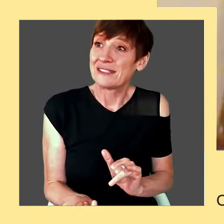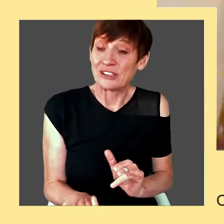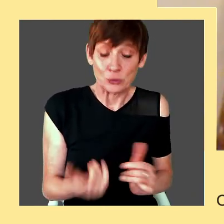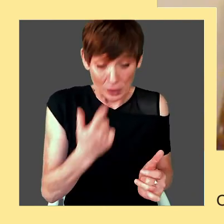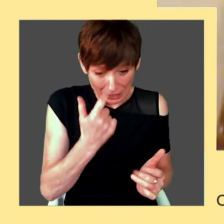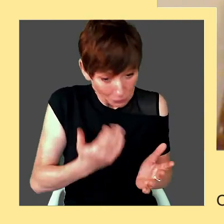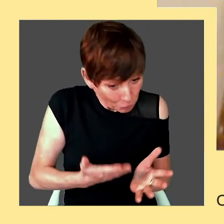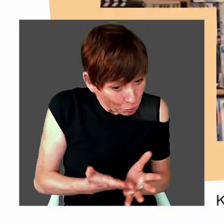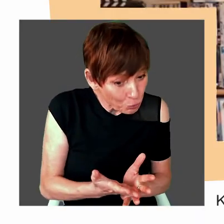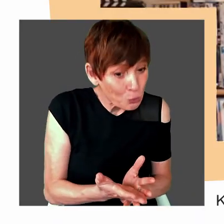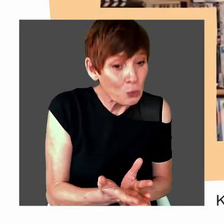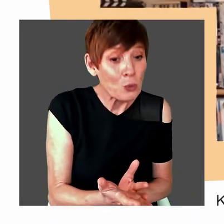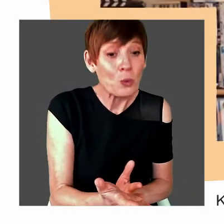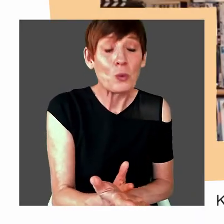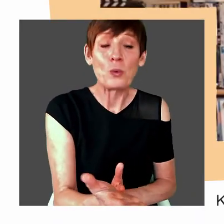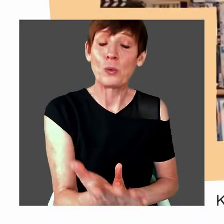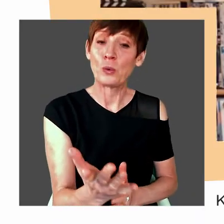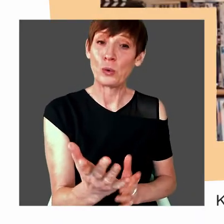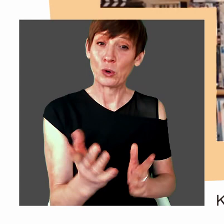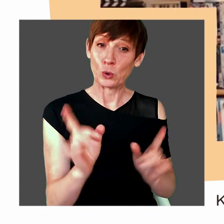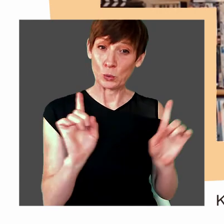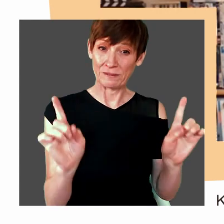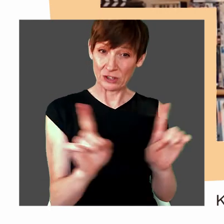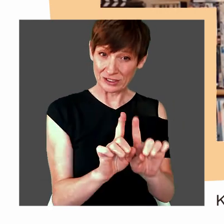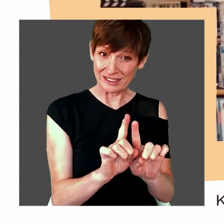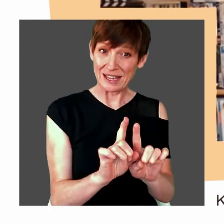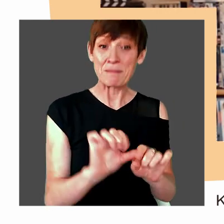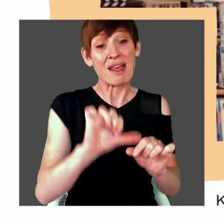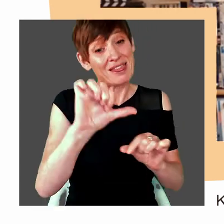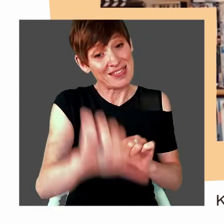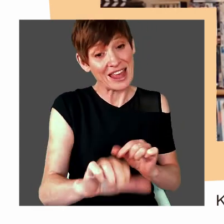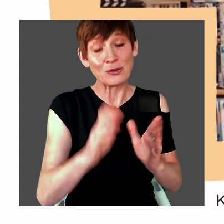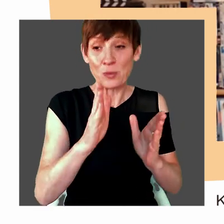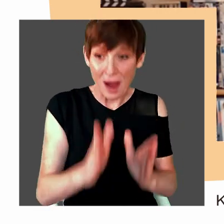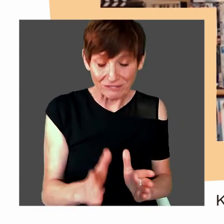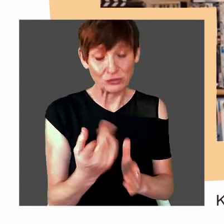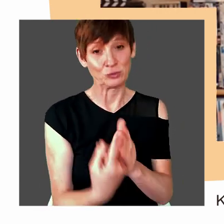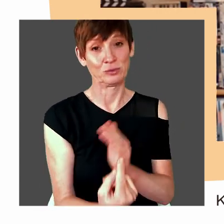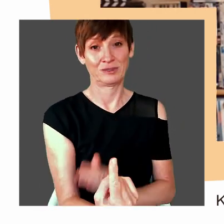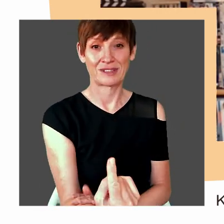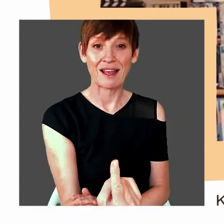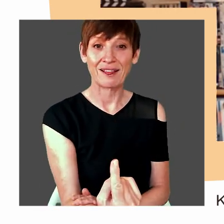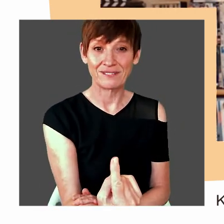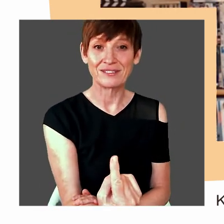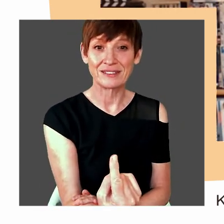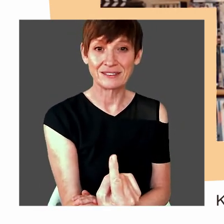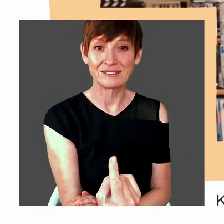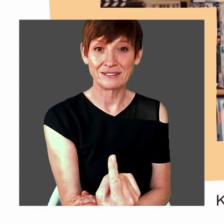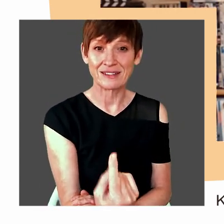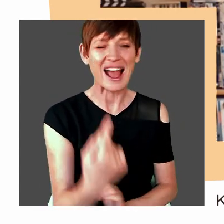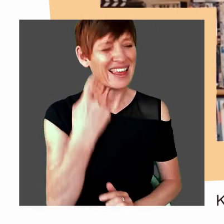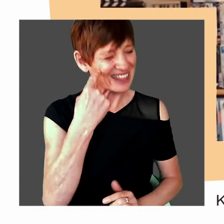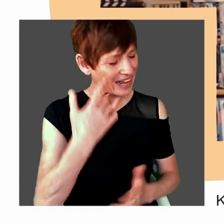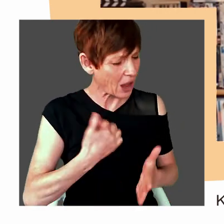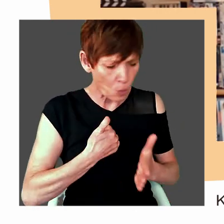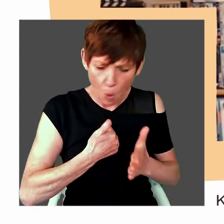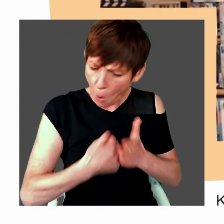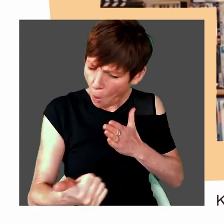university, and sometimes you have to do it by yourself. I will be always a student,